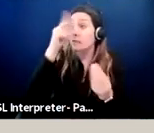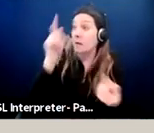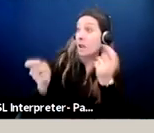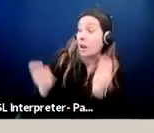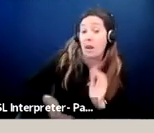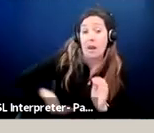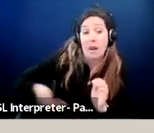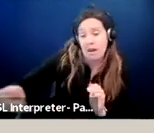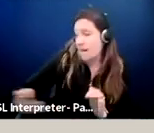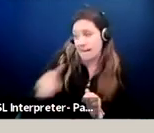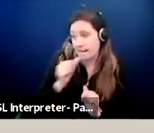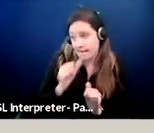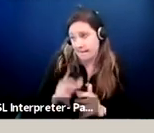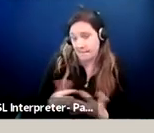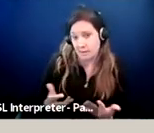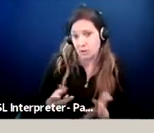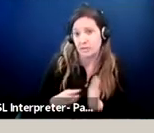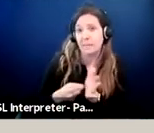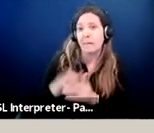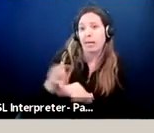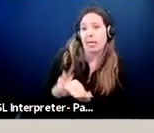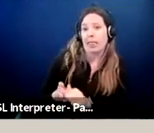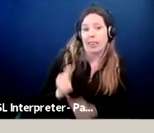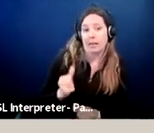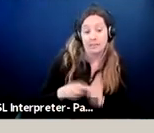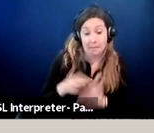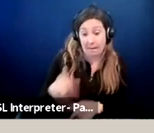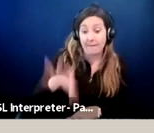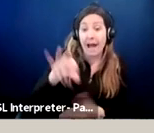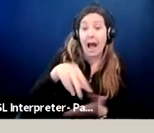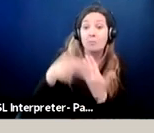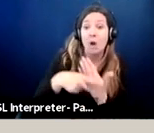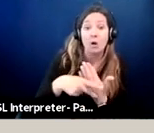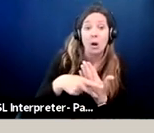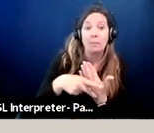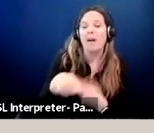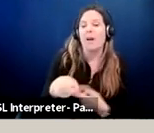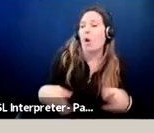to the criteria regular enough. And you'll find a lot of programs there, but it'll say status is